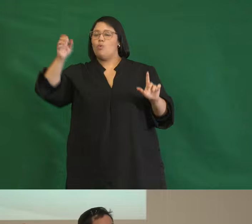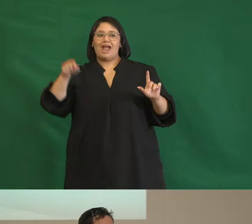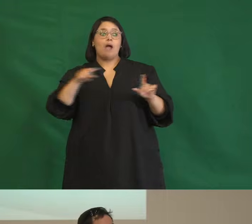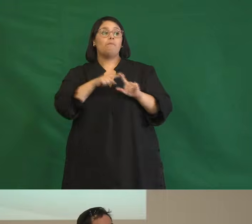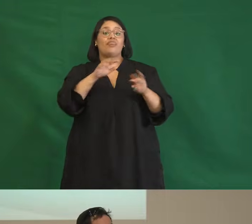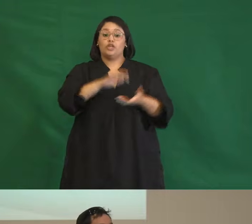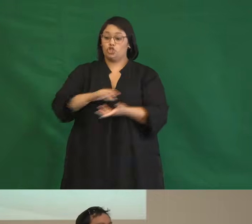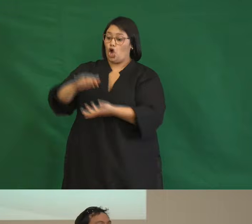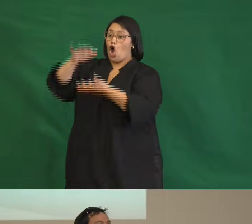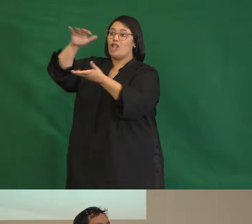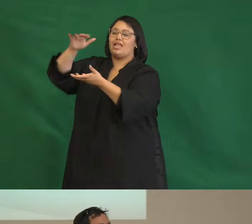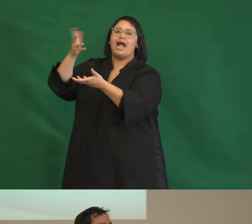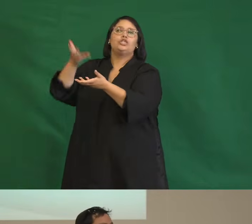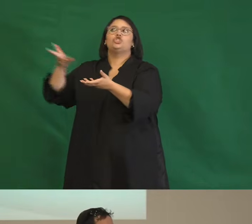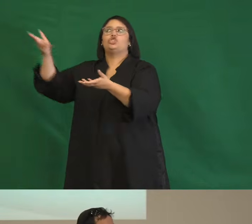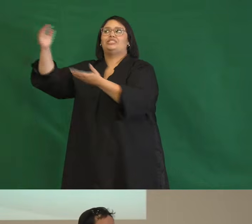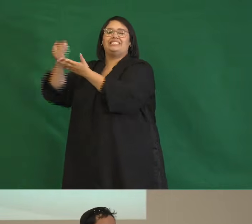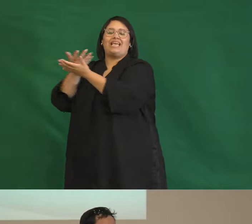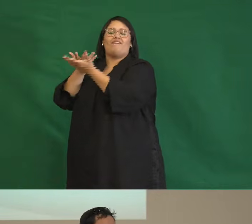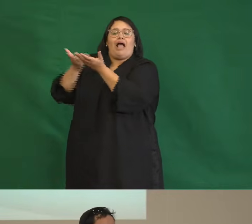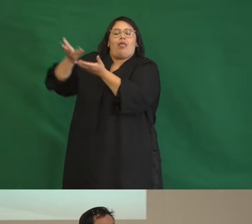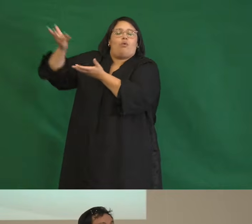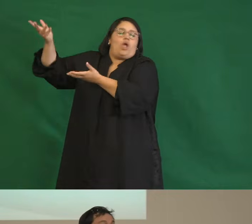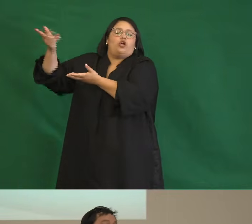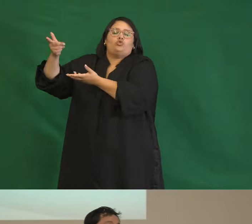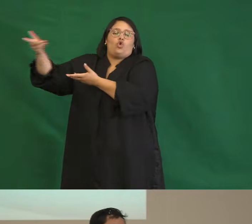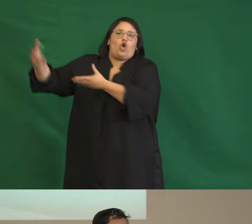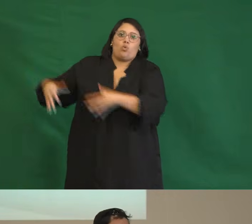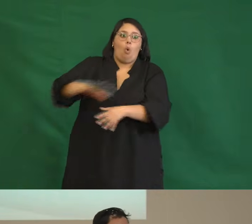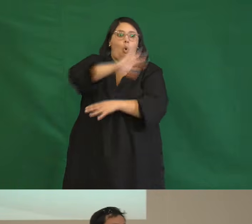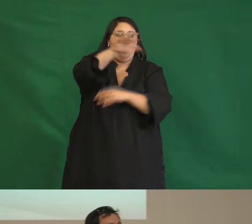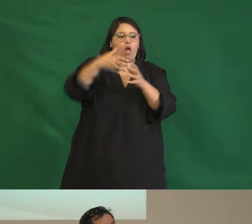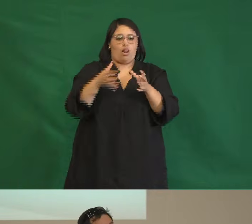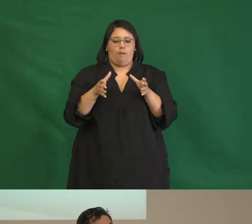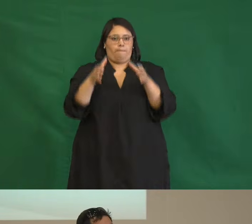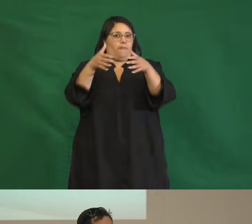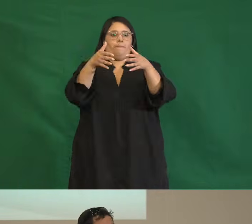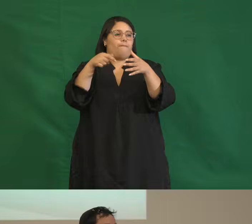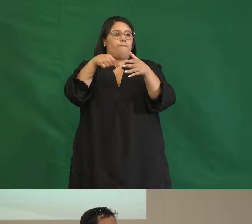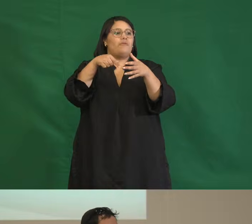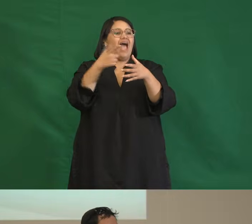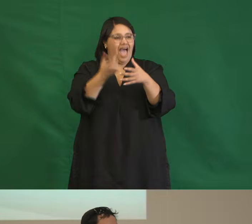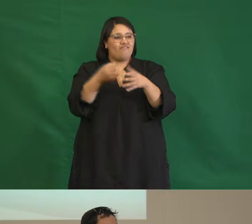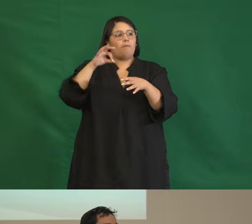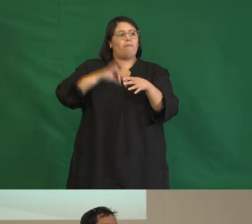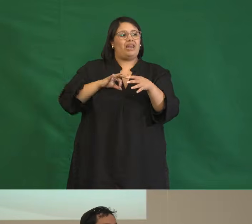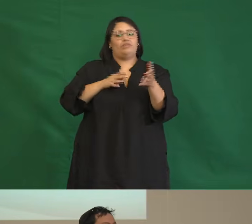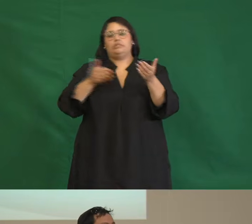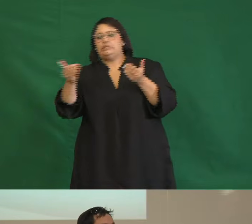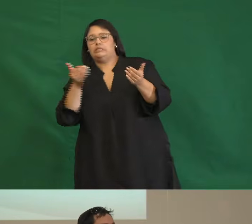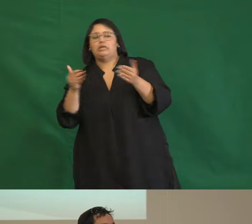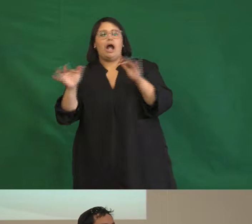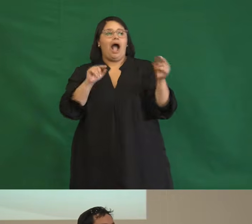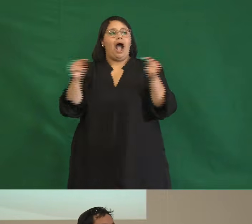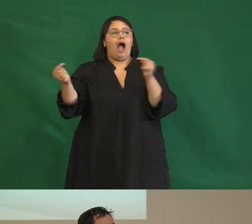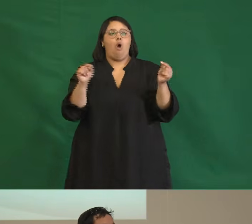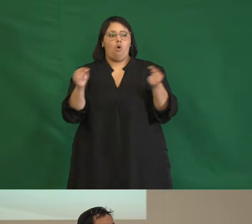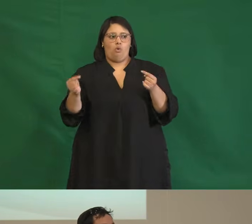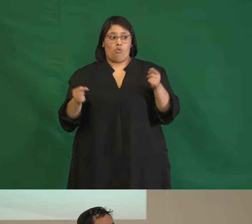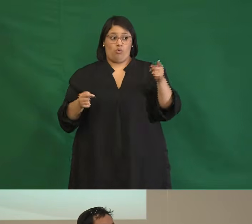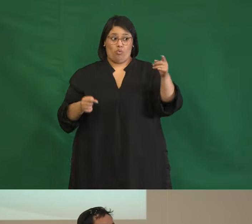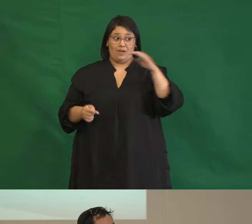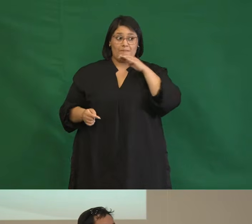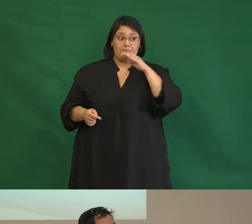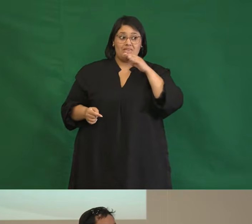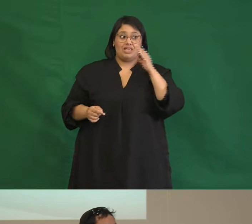is actually somewhere else. So that just helps with the whole process. So there's benefits to that, but there's also drawbacks, to that. So that means they're